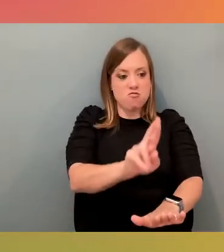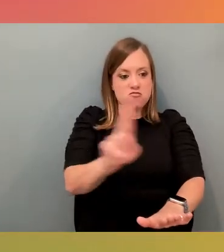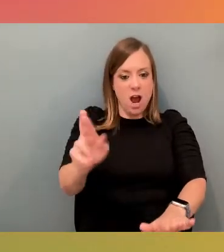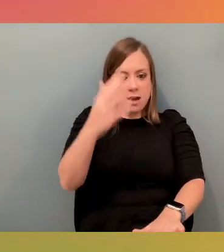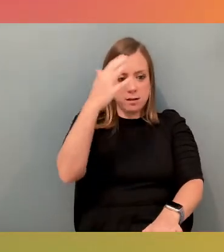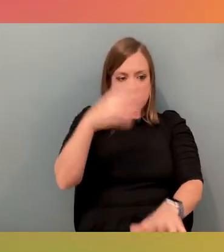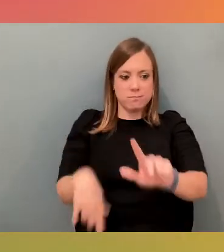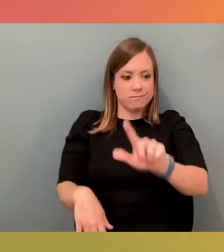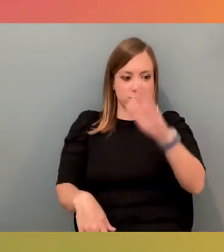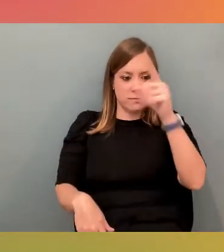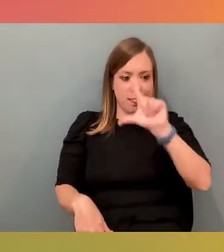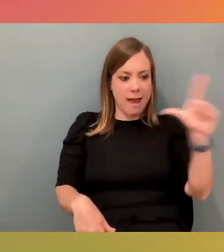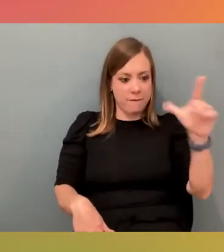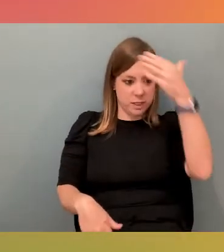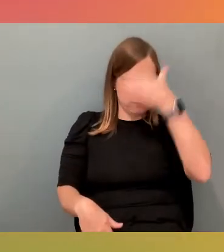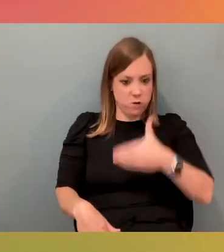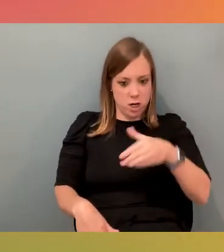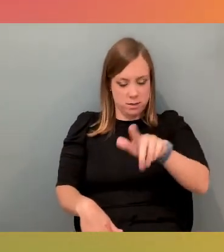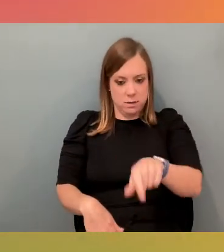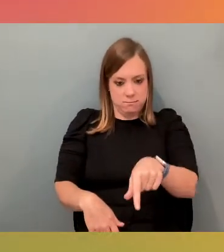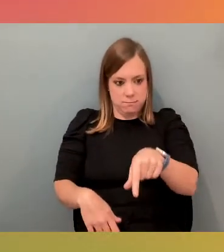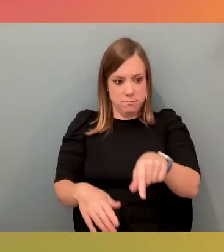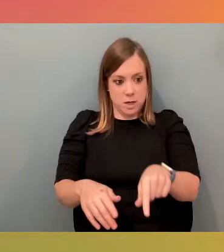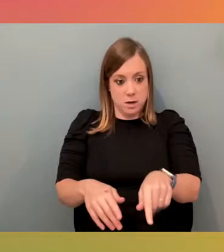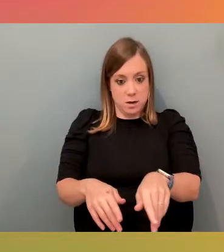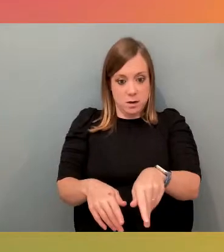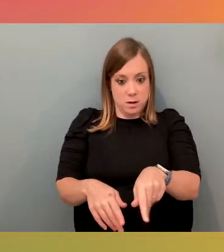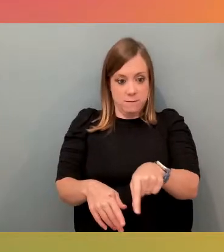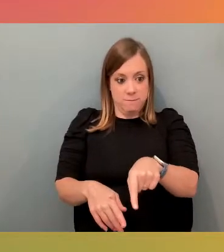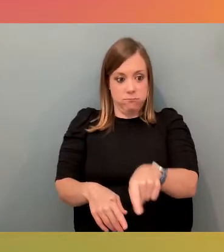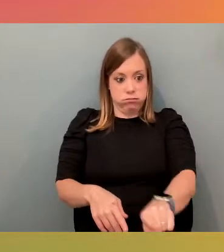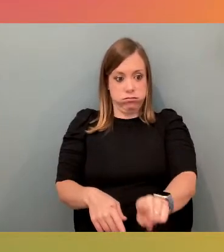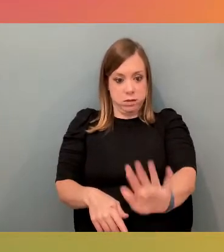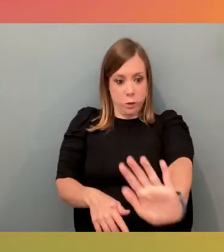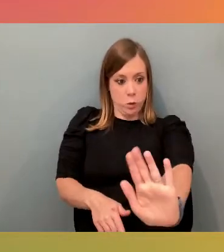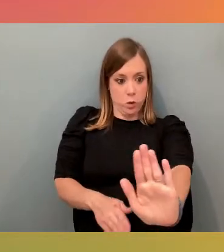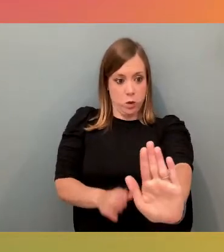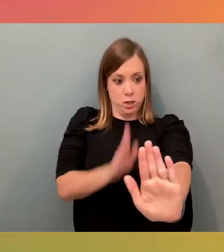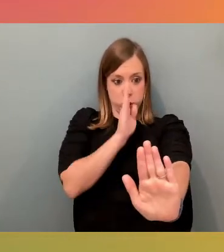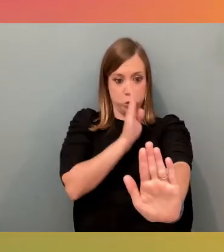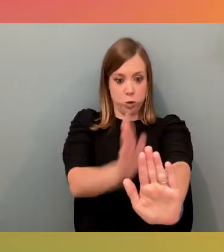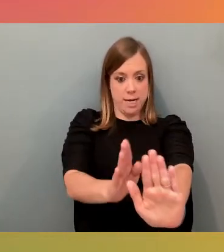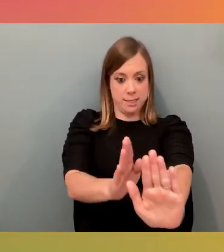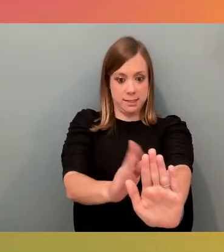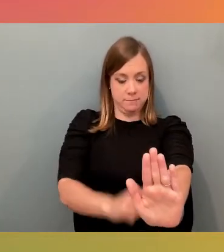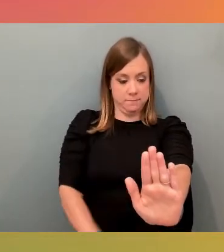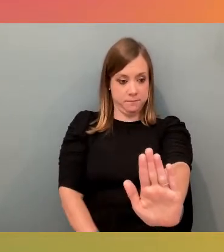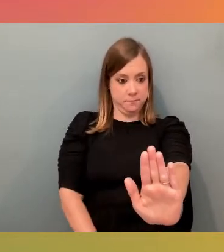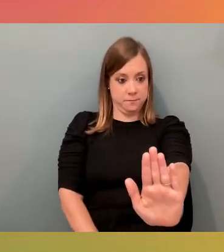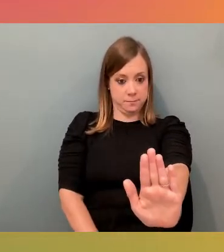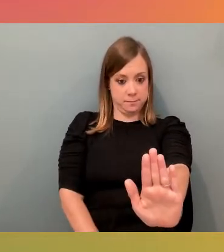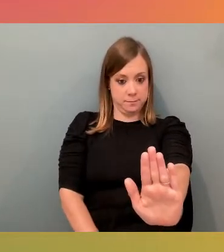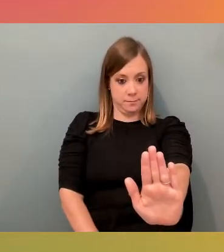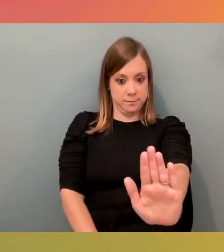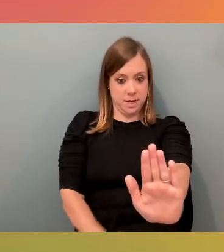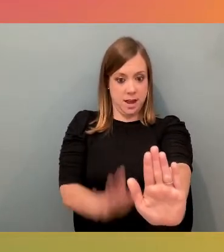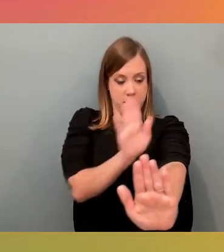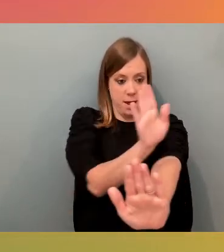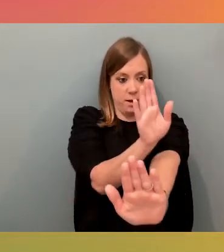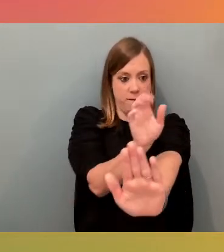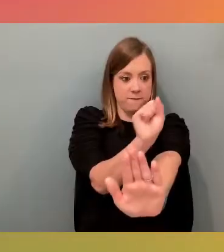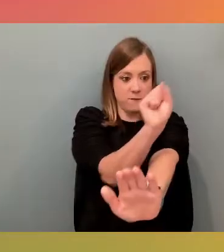split. Left toes are flexed, if that feels good. Inhale, long spine, and exhale to